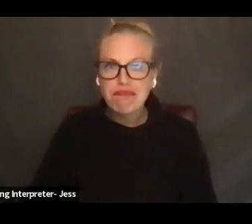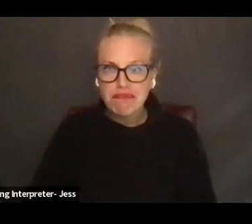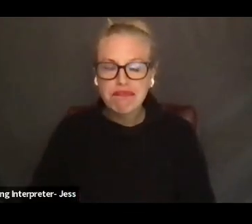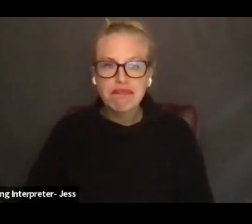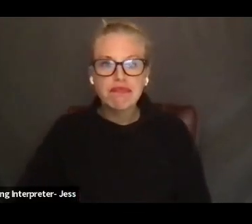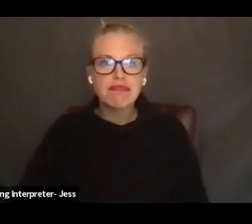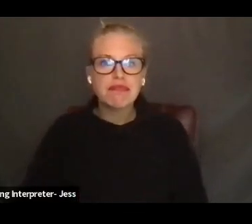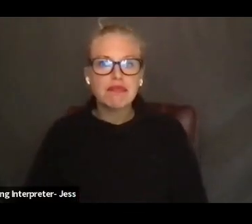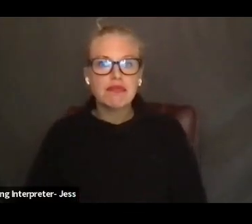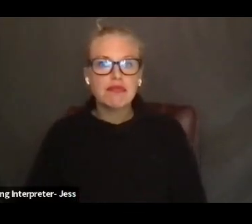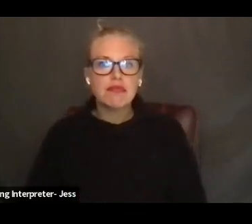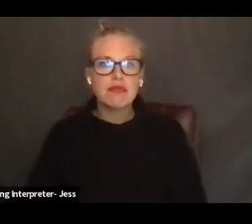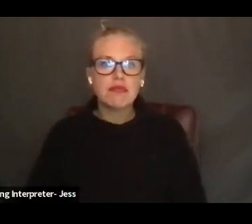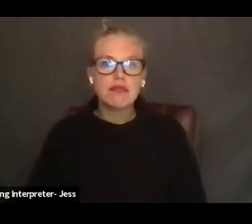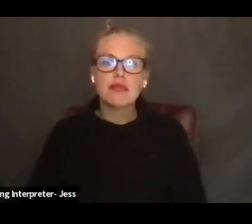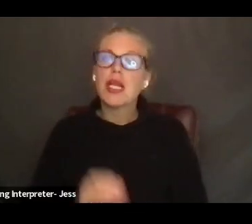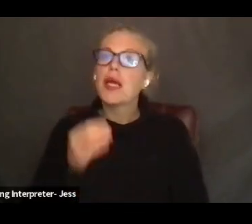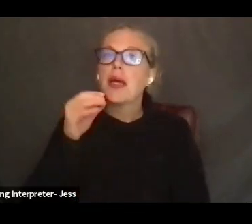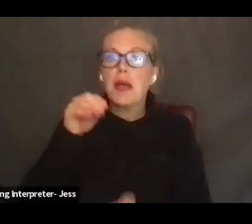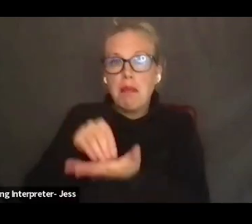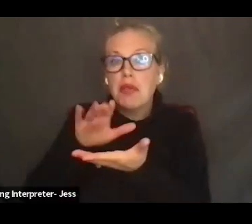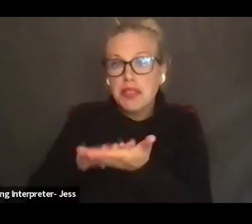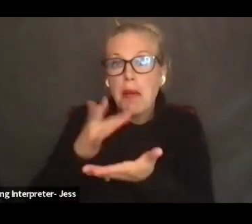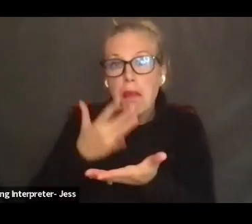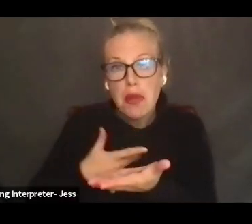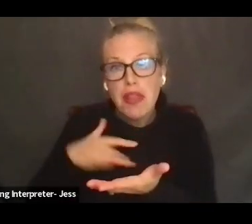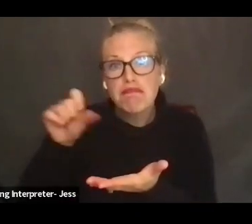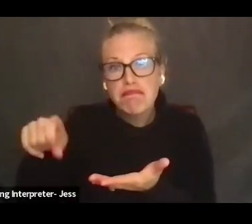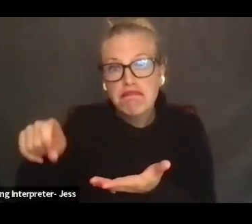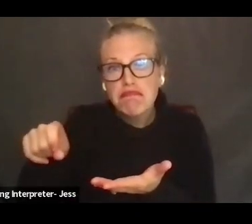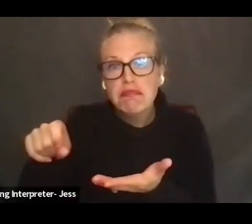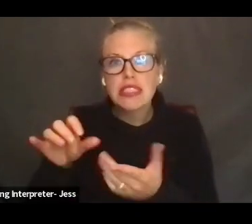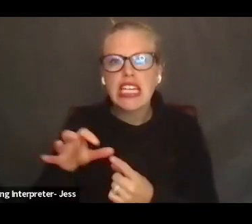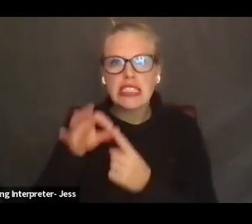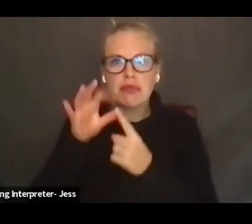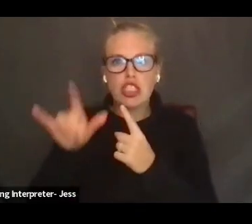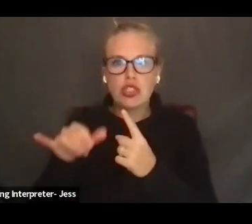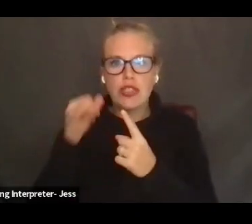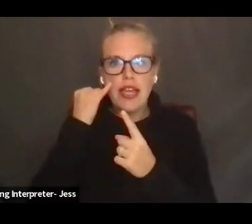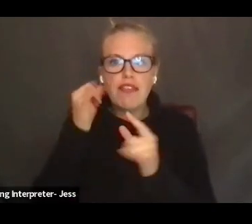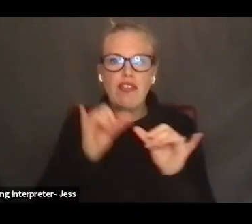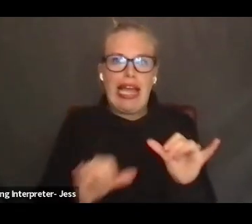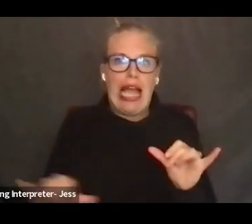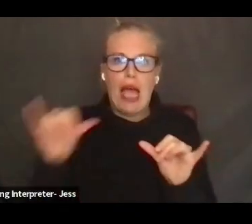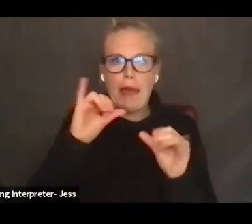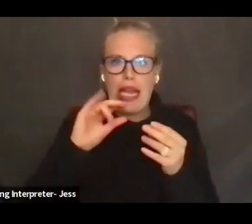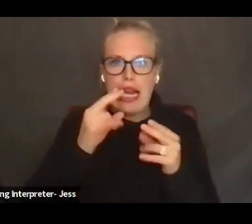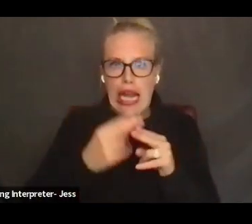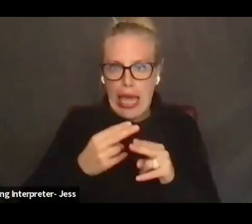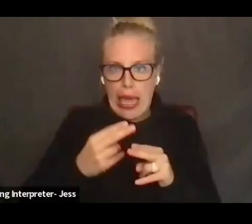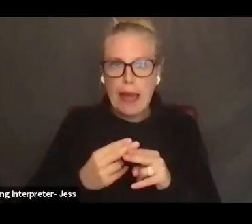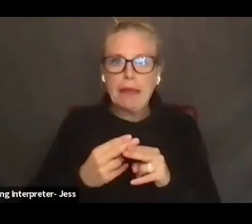do it. You probably put your birth date on there, especially if you have a common name.